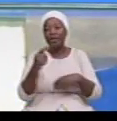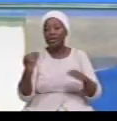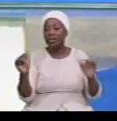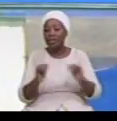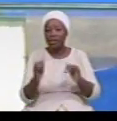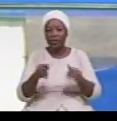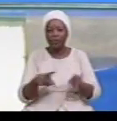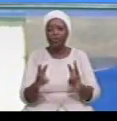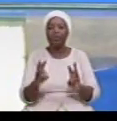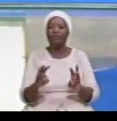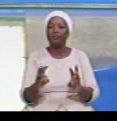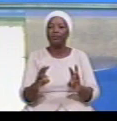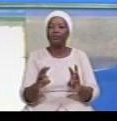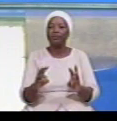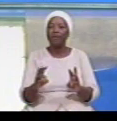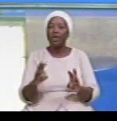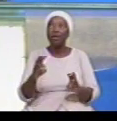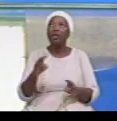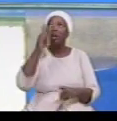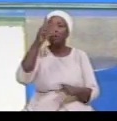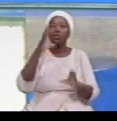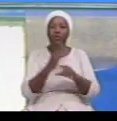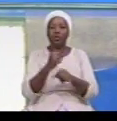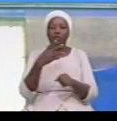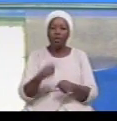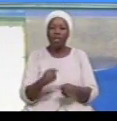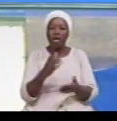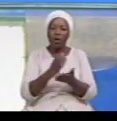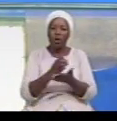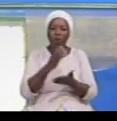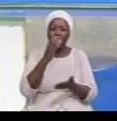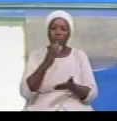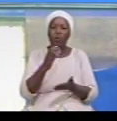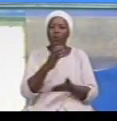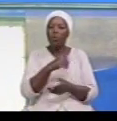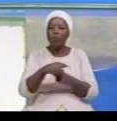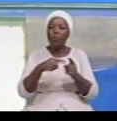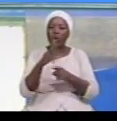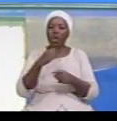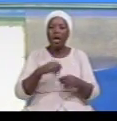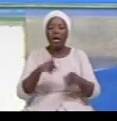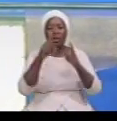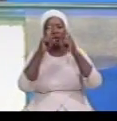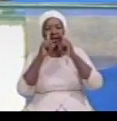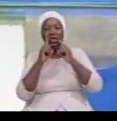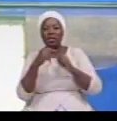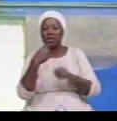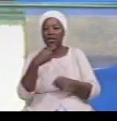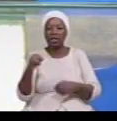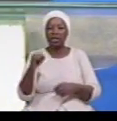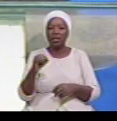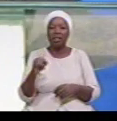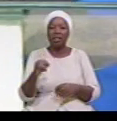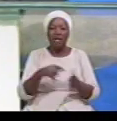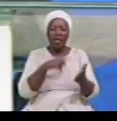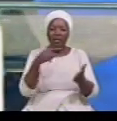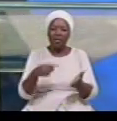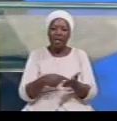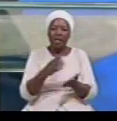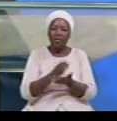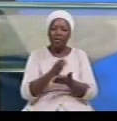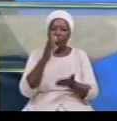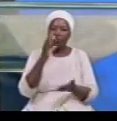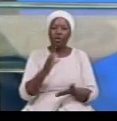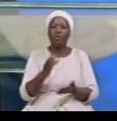manner, he took the cup when he had supped, saying, 'This cup is